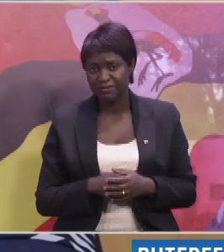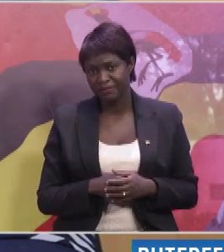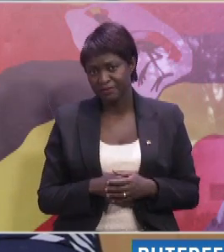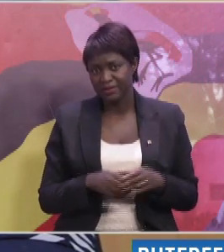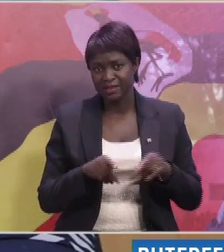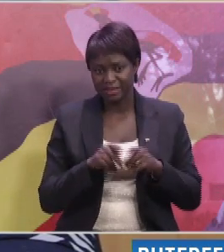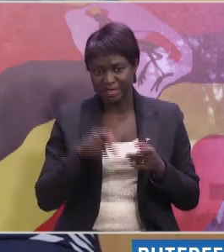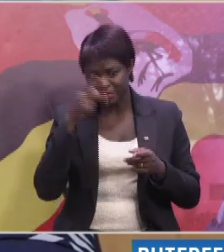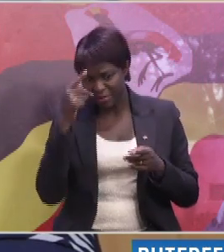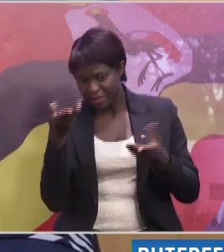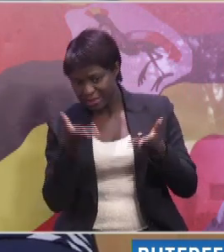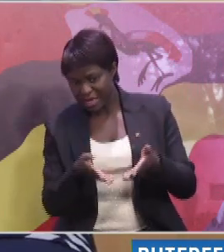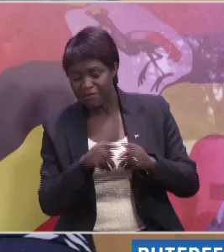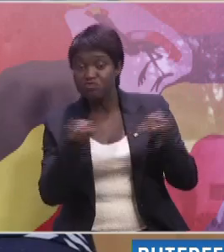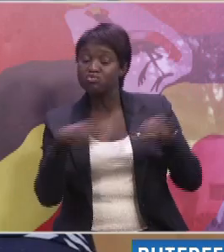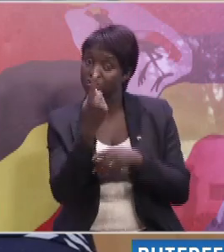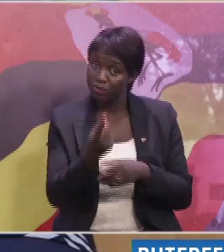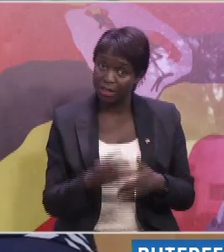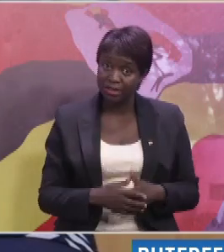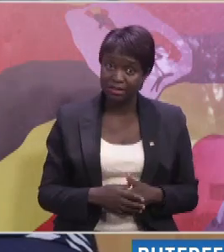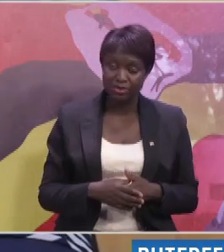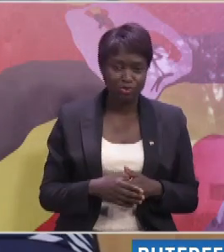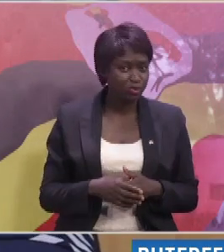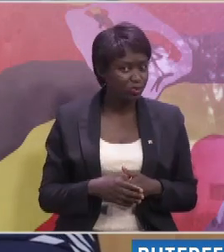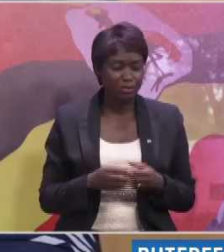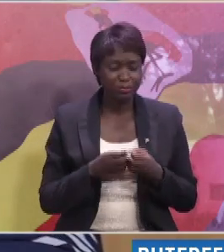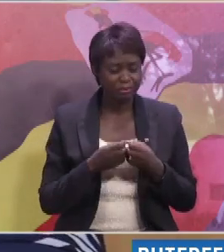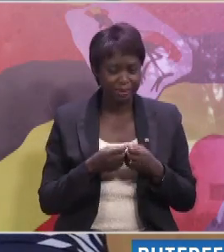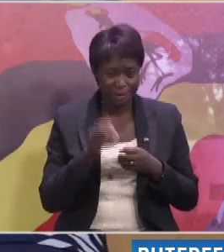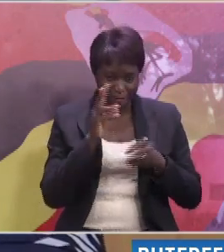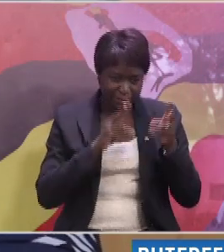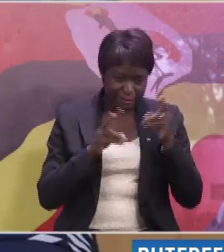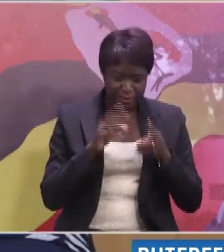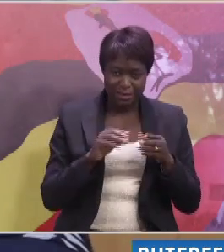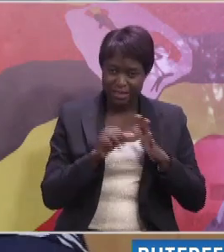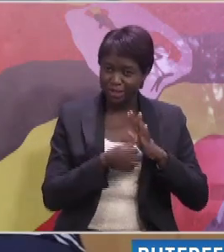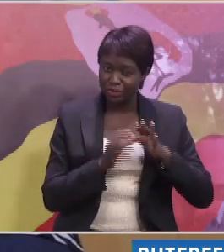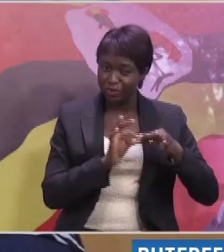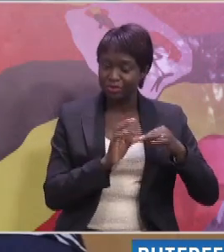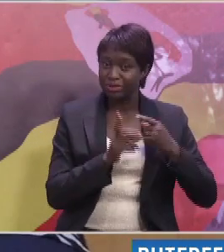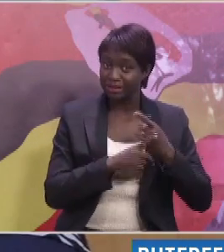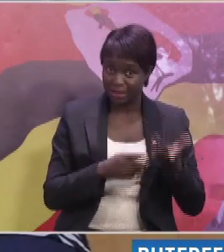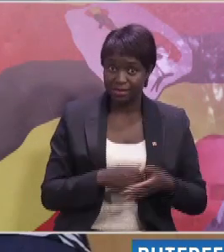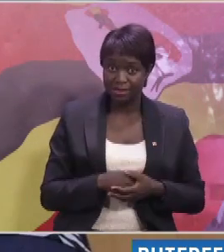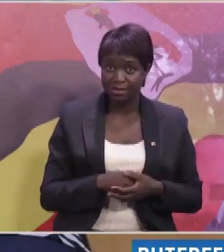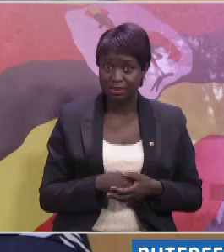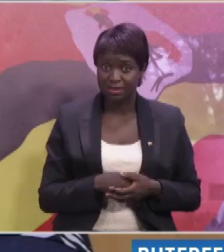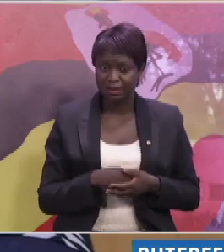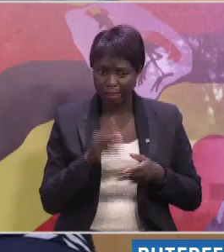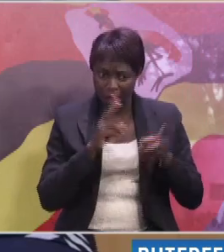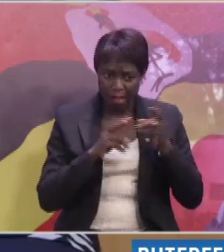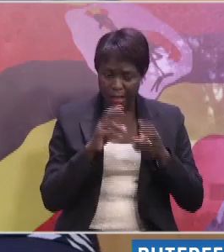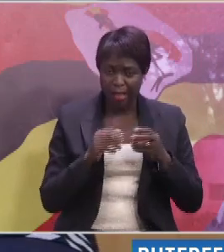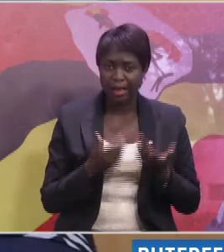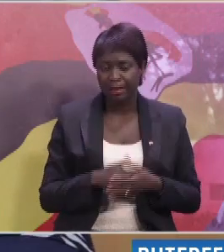rooms with their parents, there is a lot of mistakes and issues of sexuality. And if the